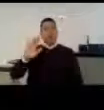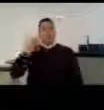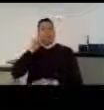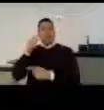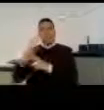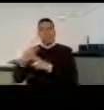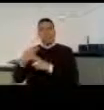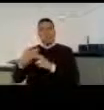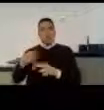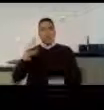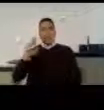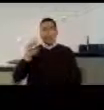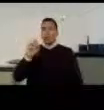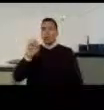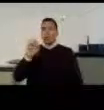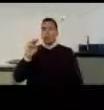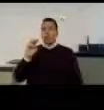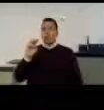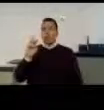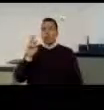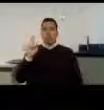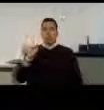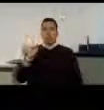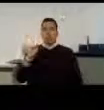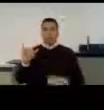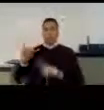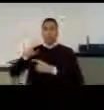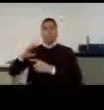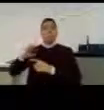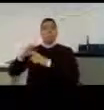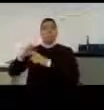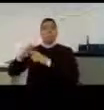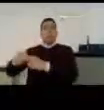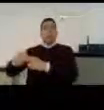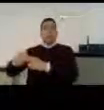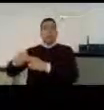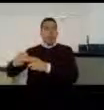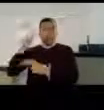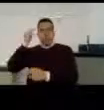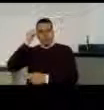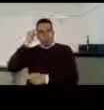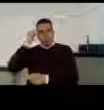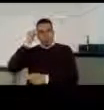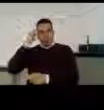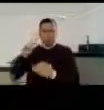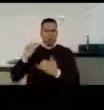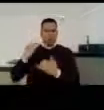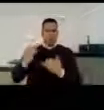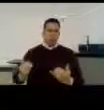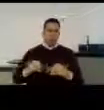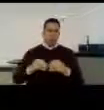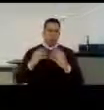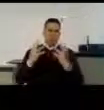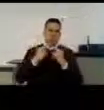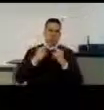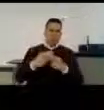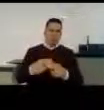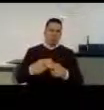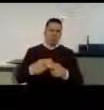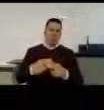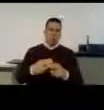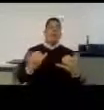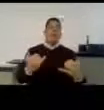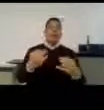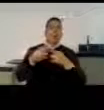a sister, Rosemary, who had what was then called mental retardation. We don't use that terminology anymore, but today we would call